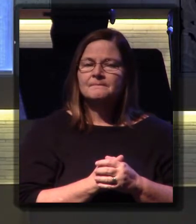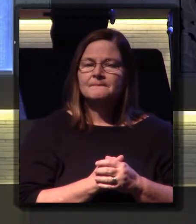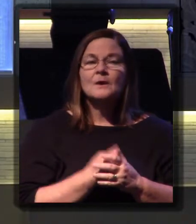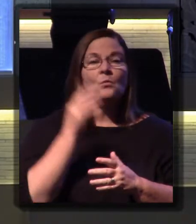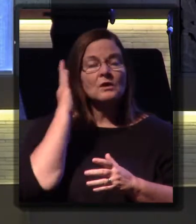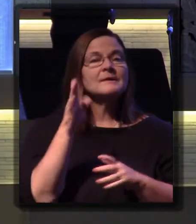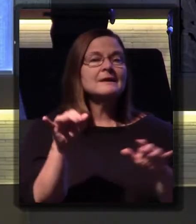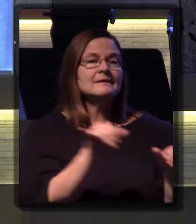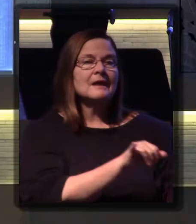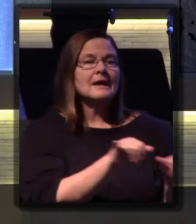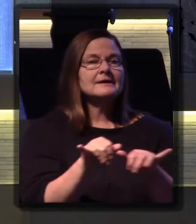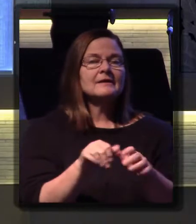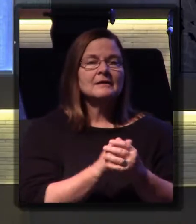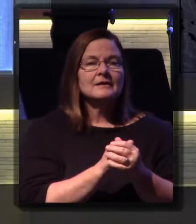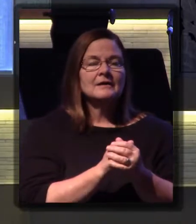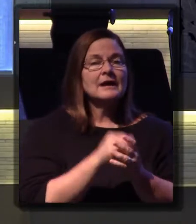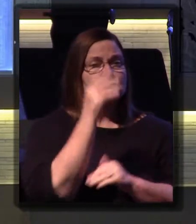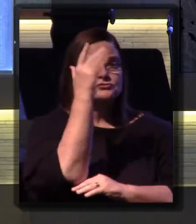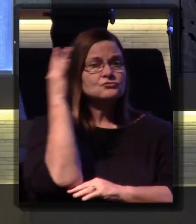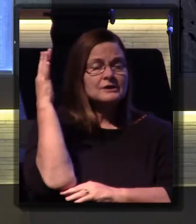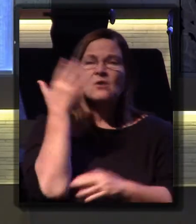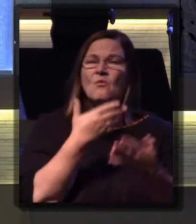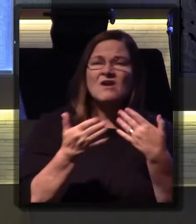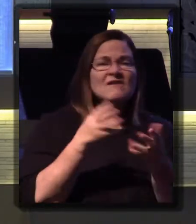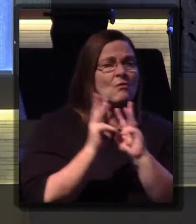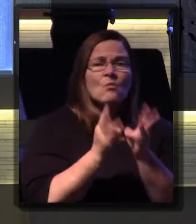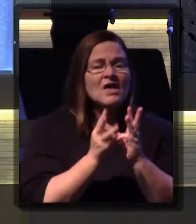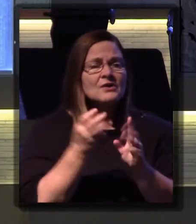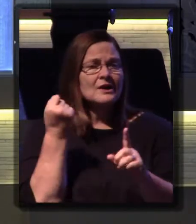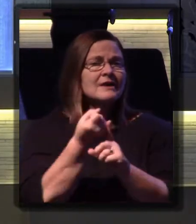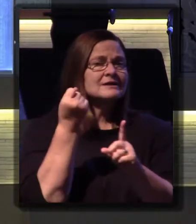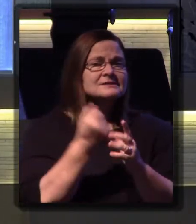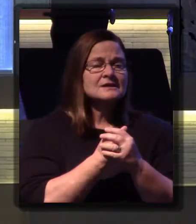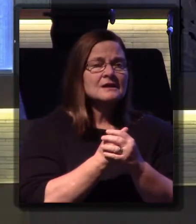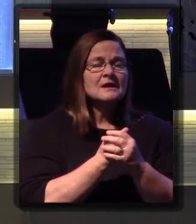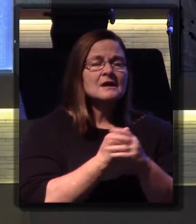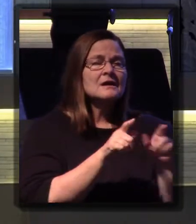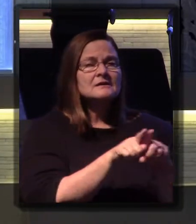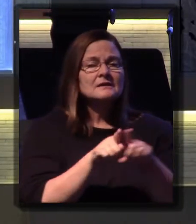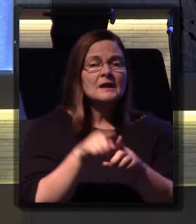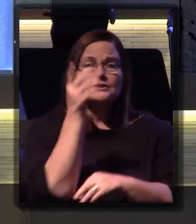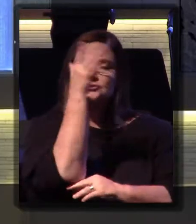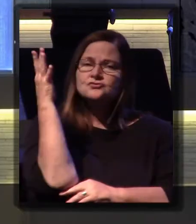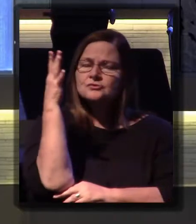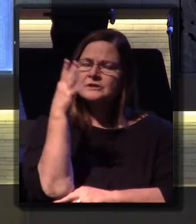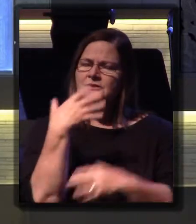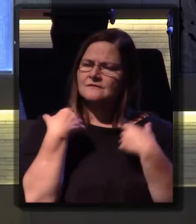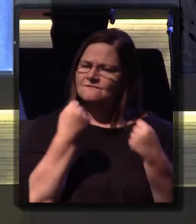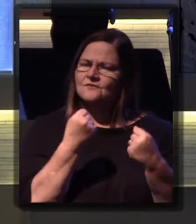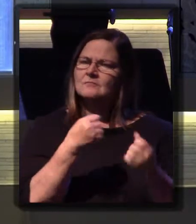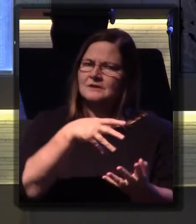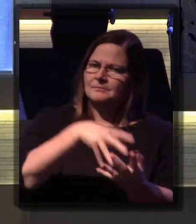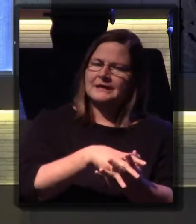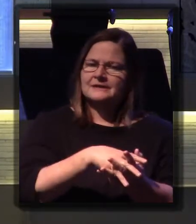to survival, the blessed person will be like a tree. Whatever weather